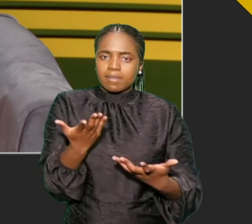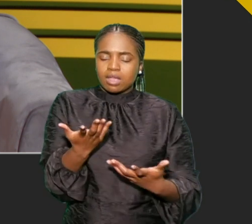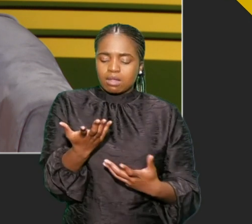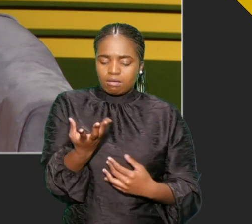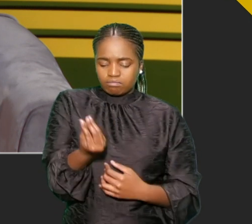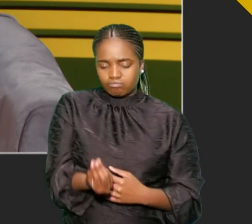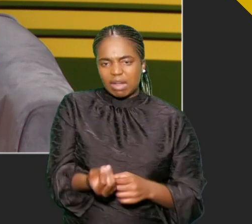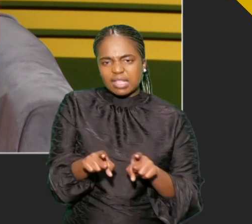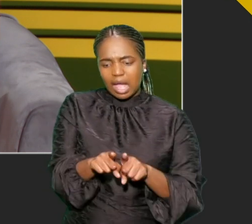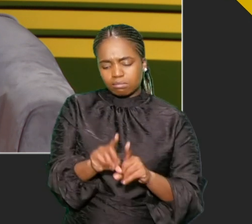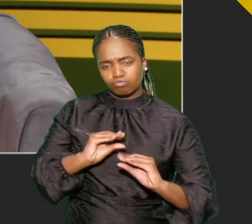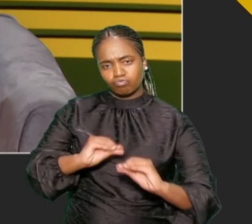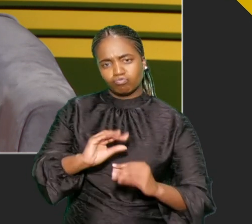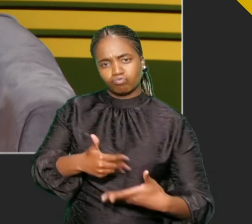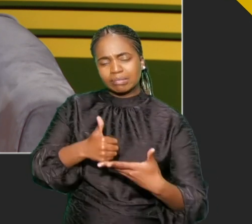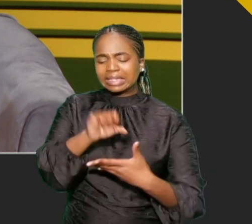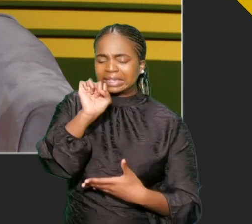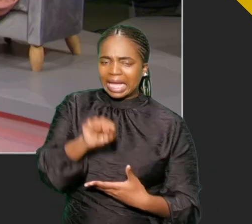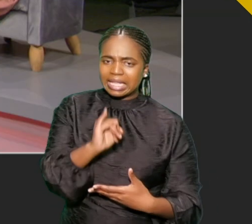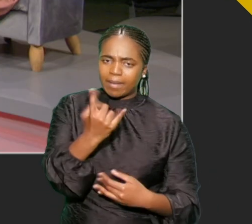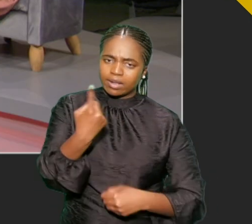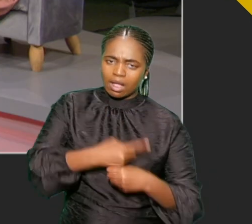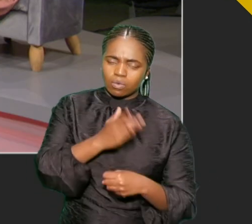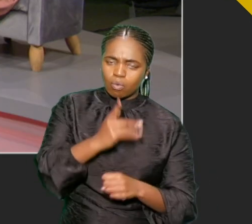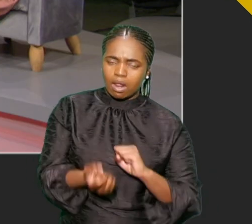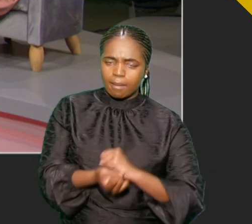go mothusa gore sometimes there are going to be bad days?